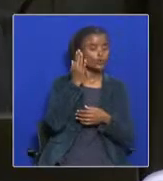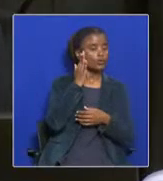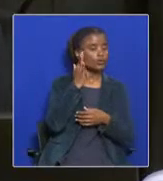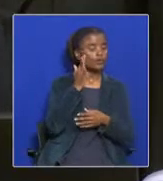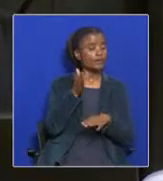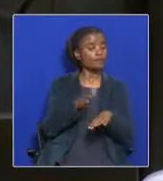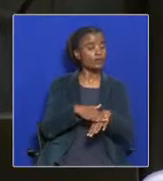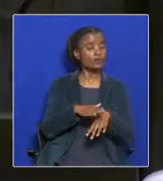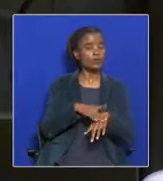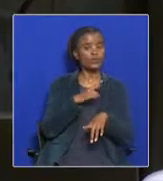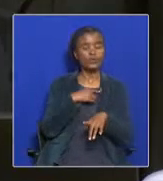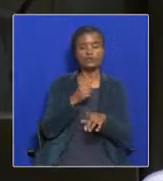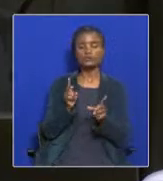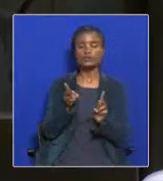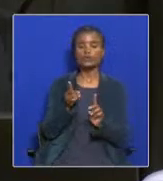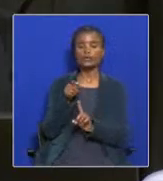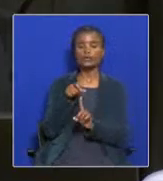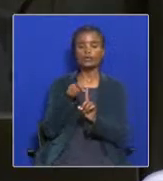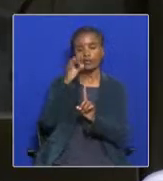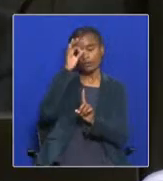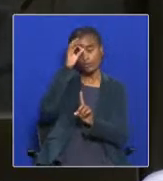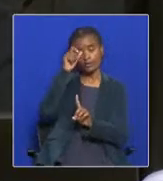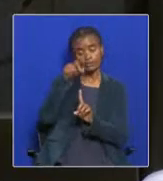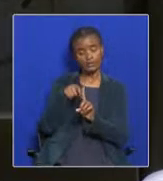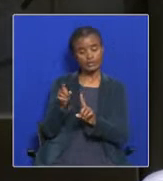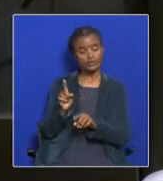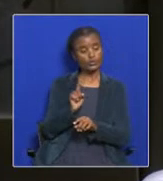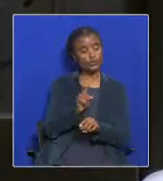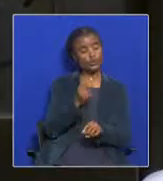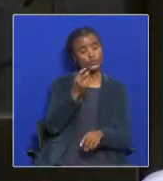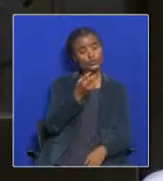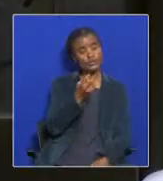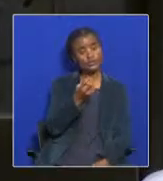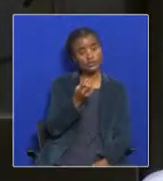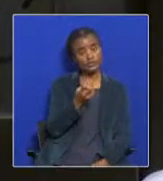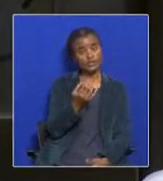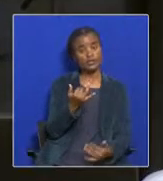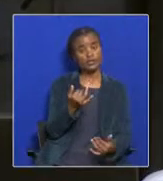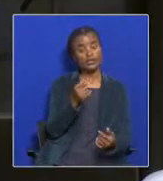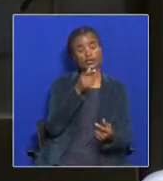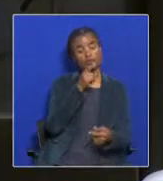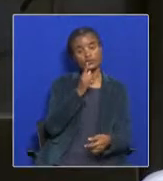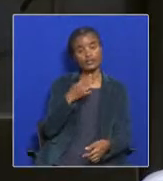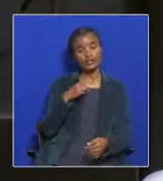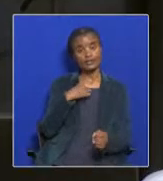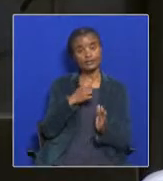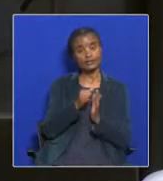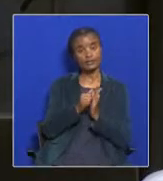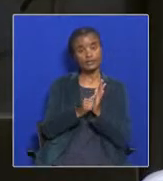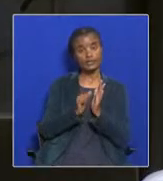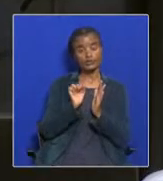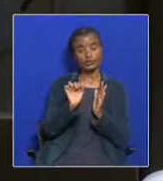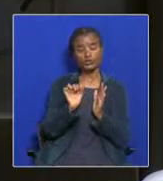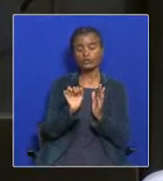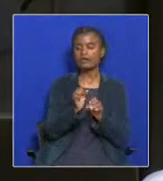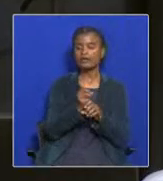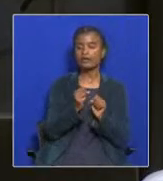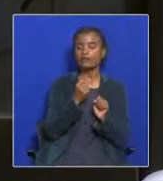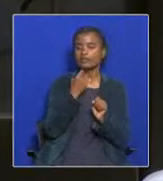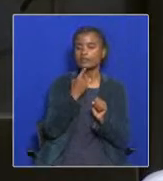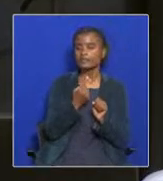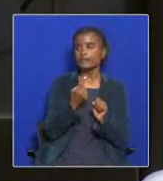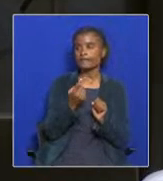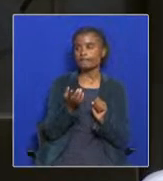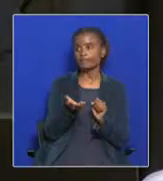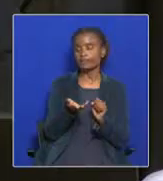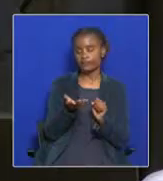is searching. You now tell us, in your statement, you don't say, in fact, I think what you